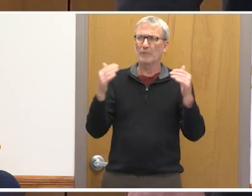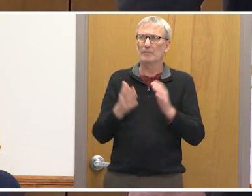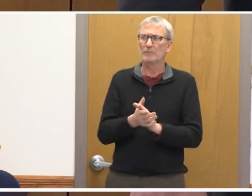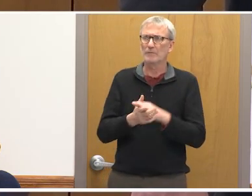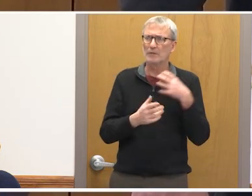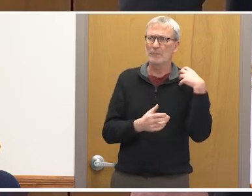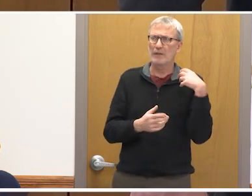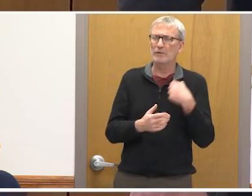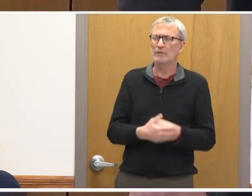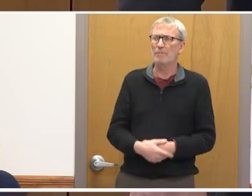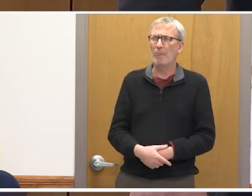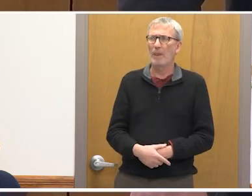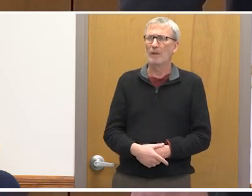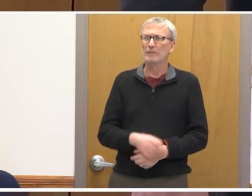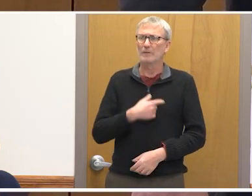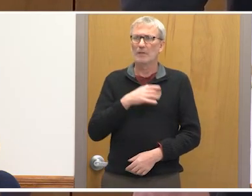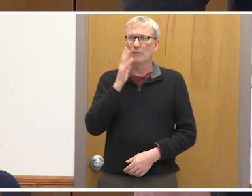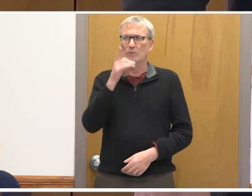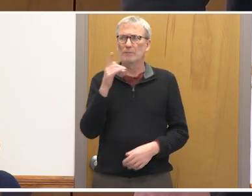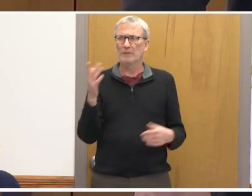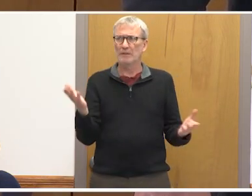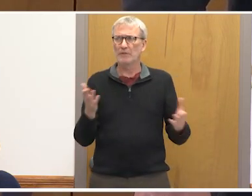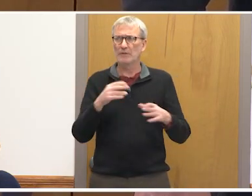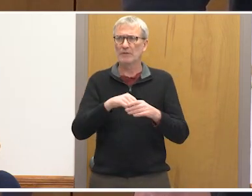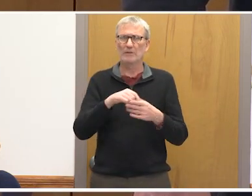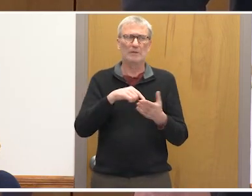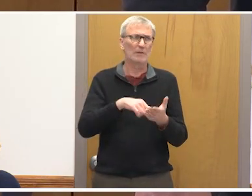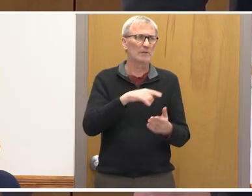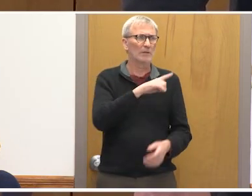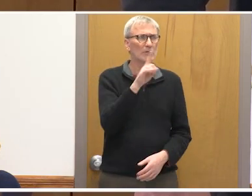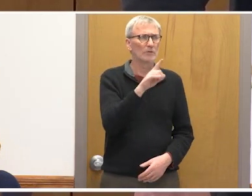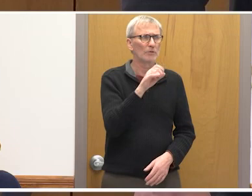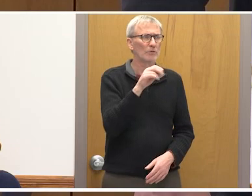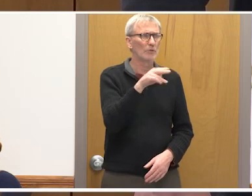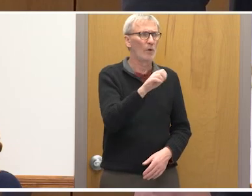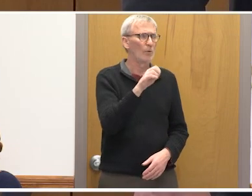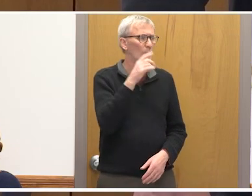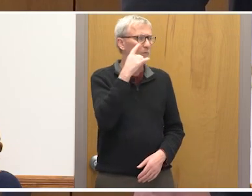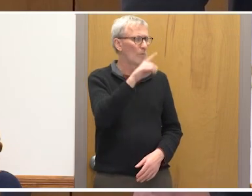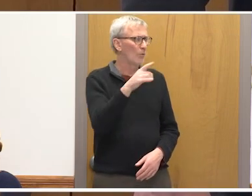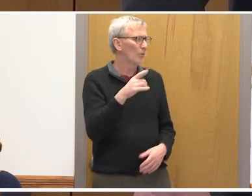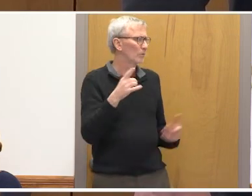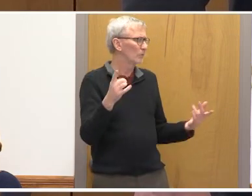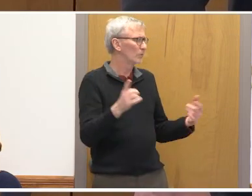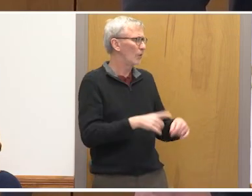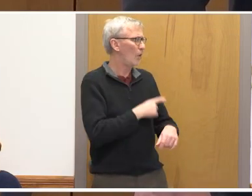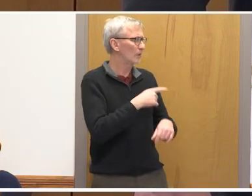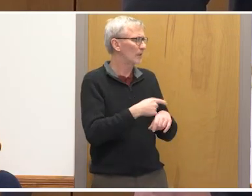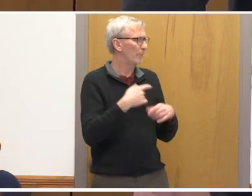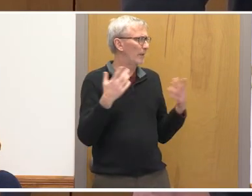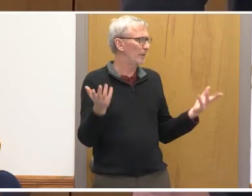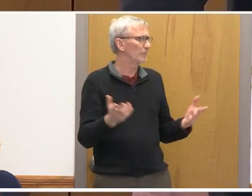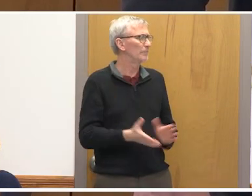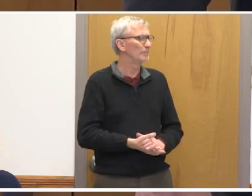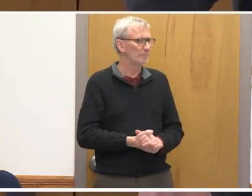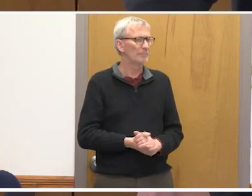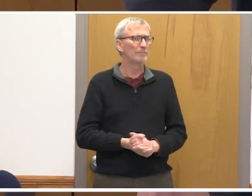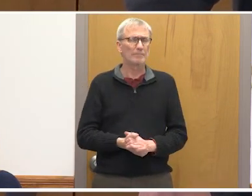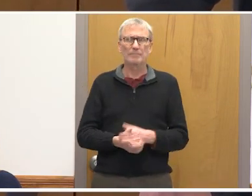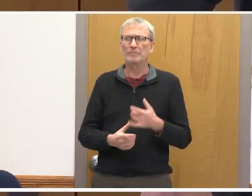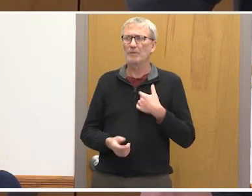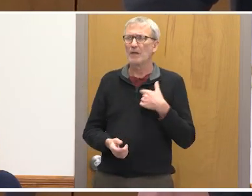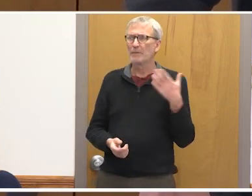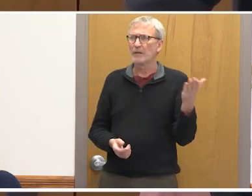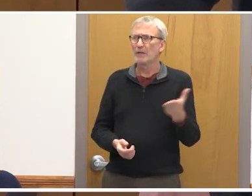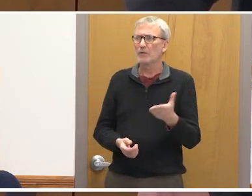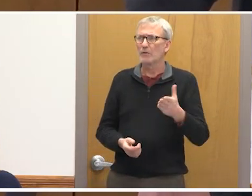commander. So I will be here in this zone for as long as I'm here. So I'm definitely